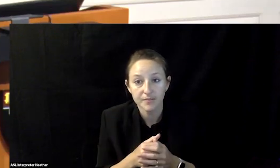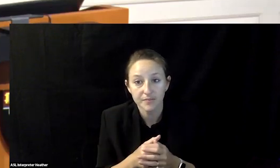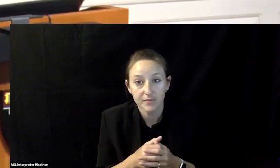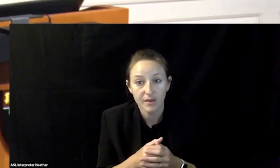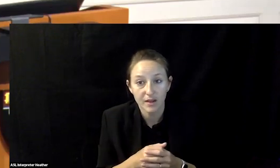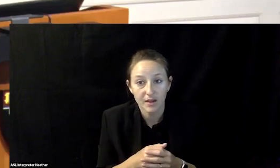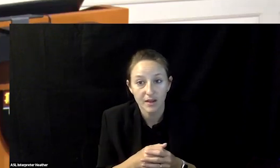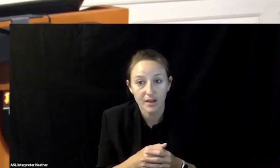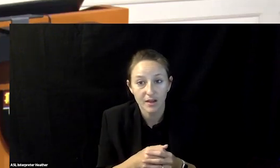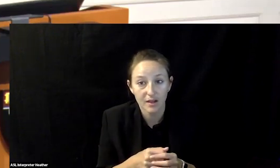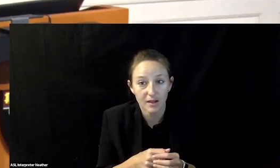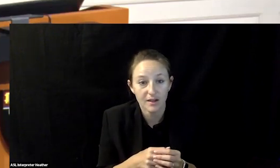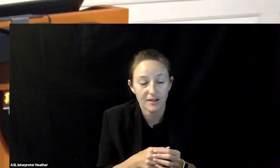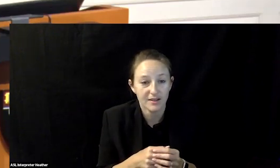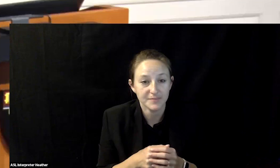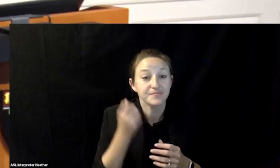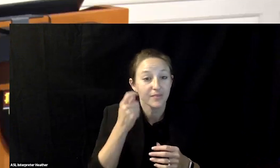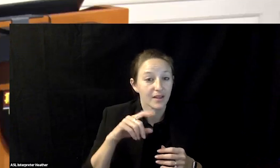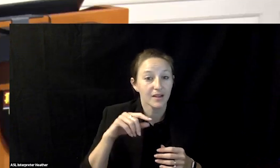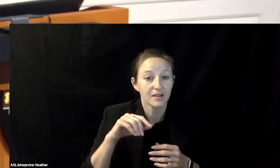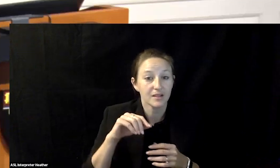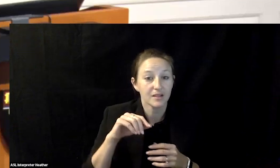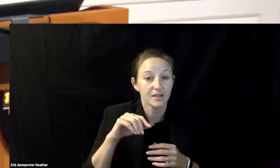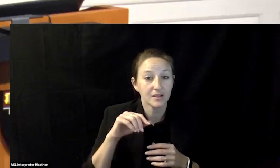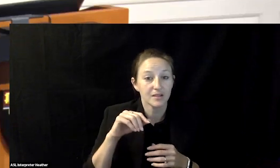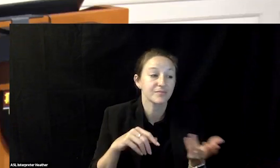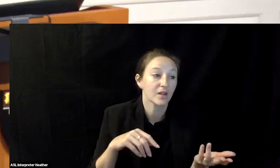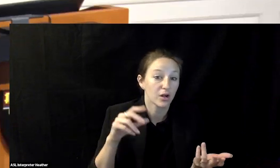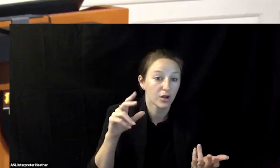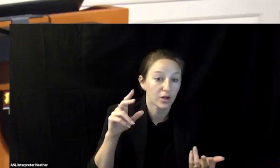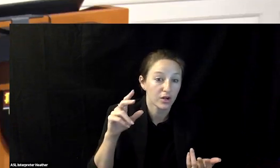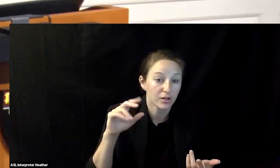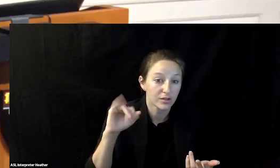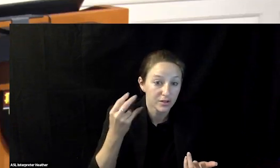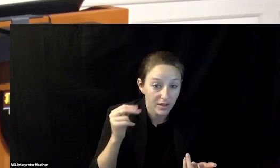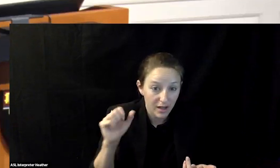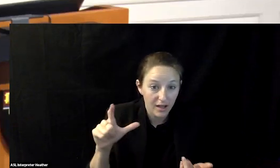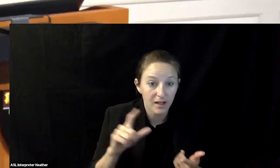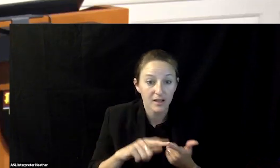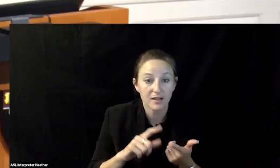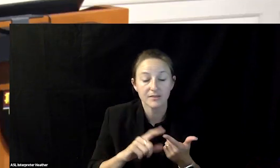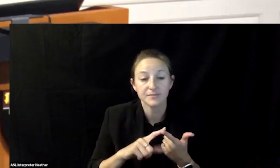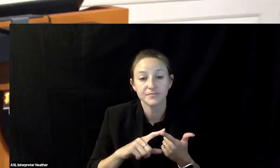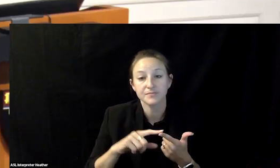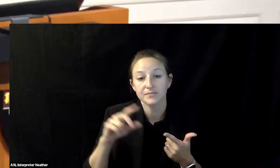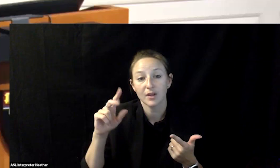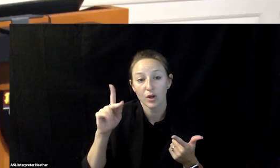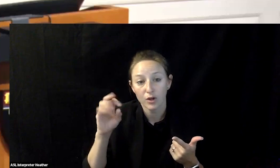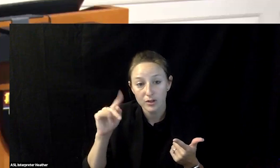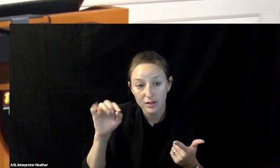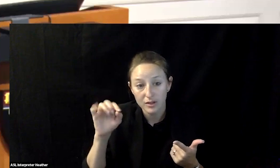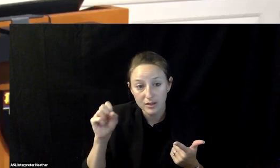it. Janelle Sims and Curtis Wilcox managing a lot of our AV, Eric Manser and Jamie